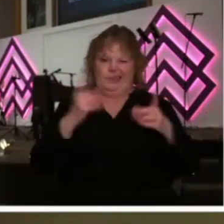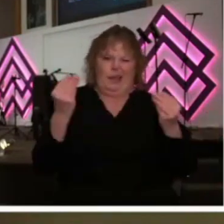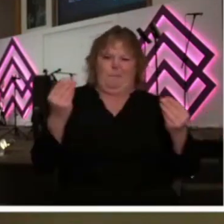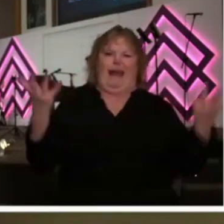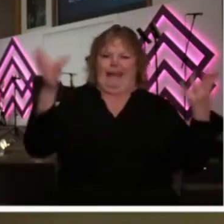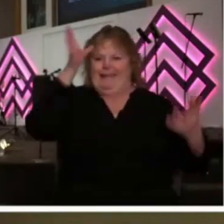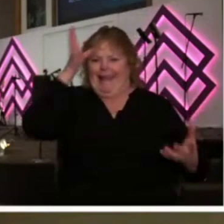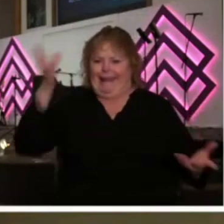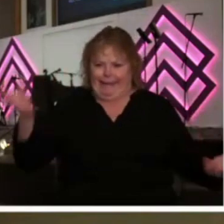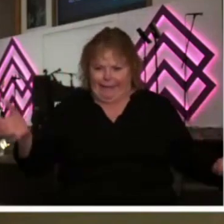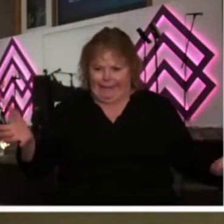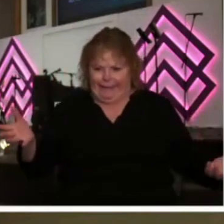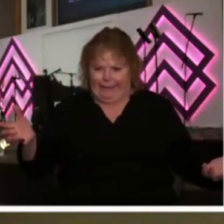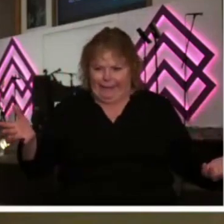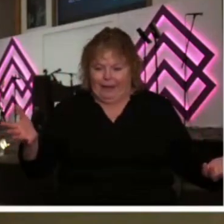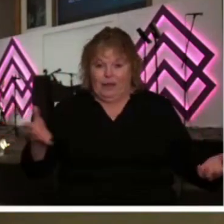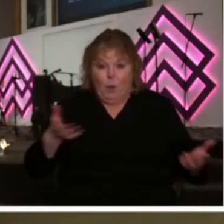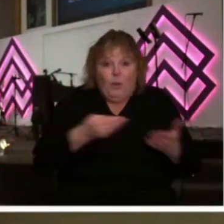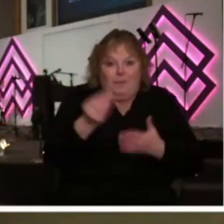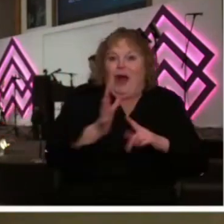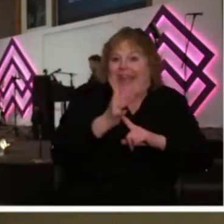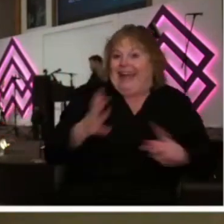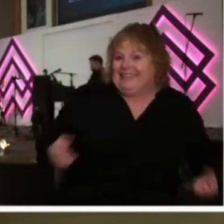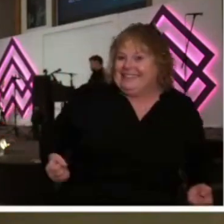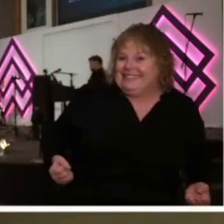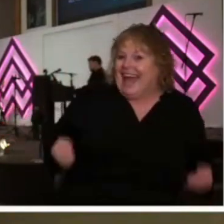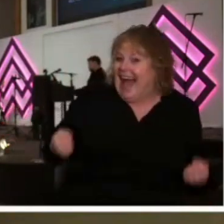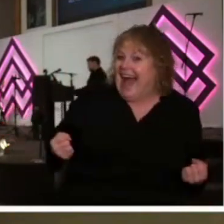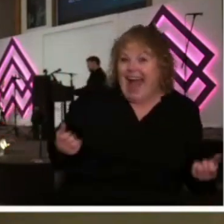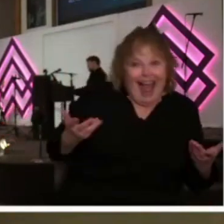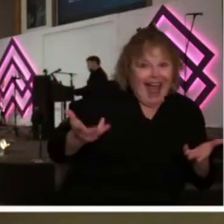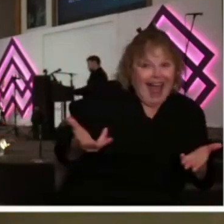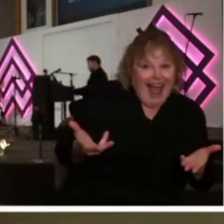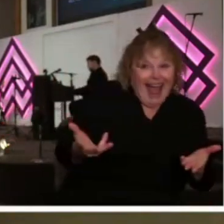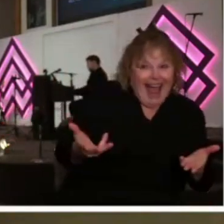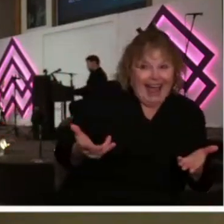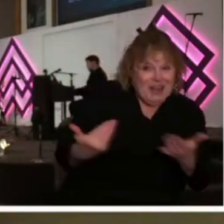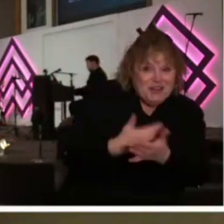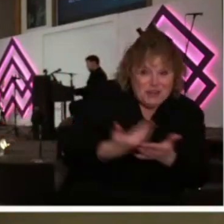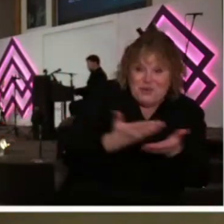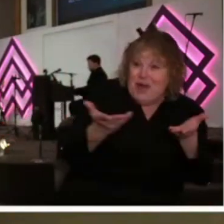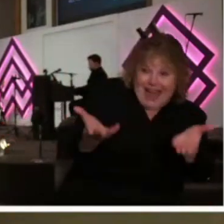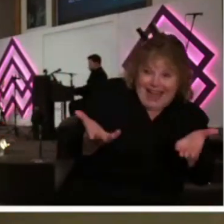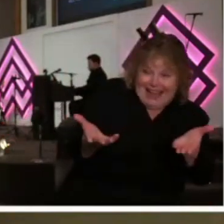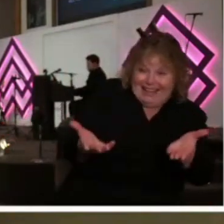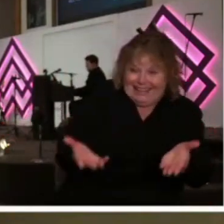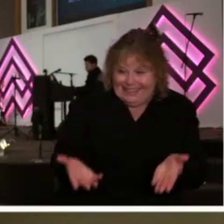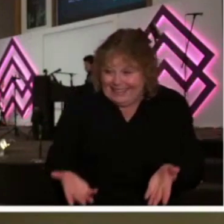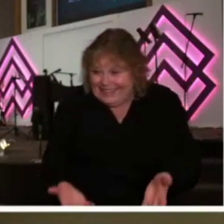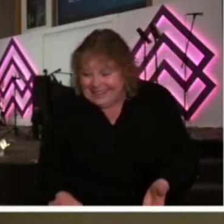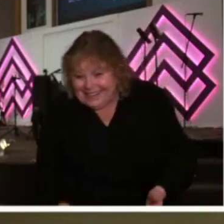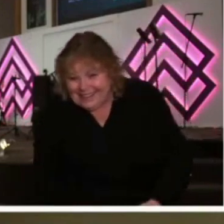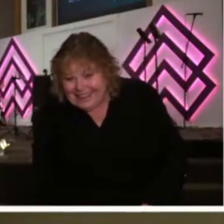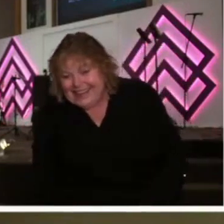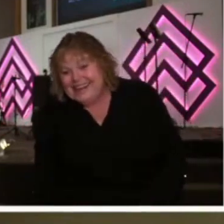socks. We got candles. They're brand new.